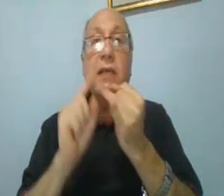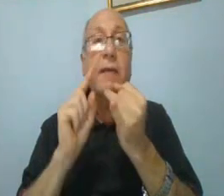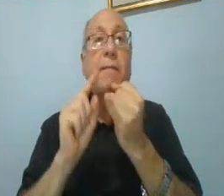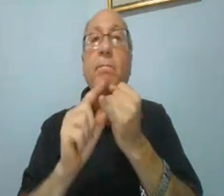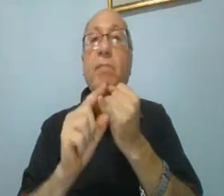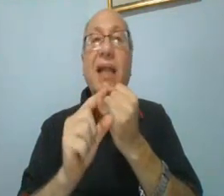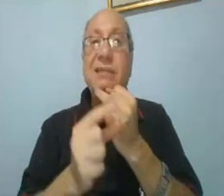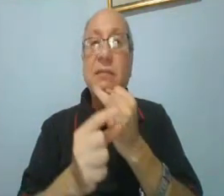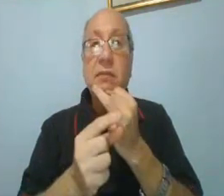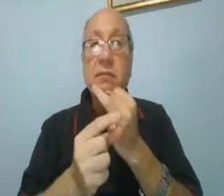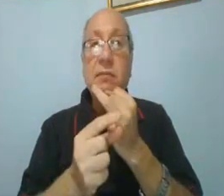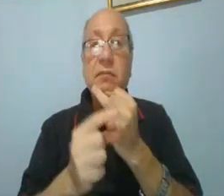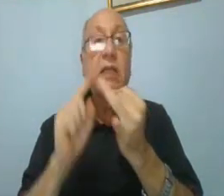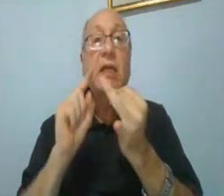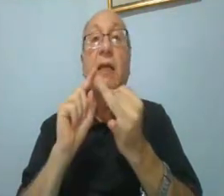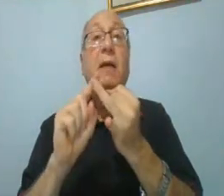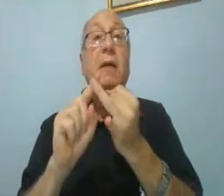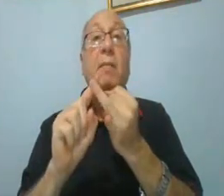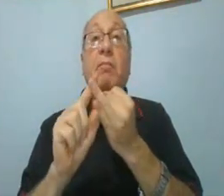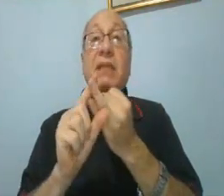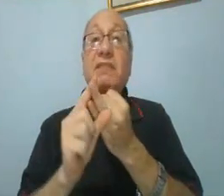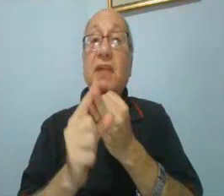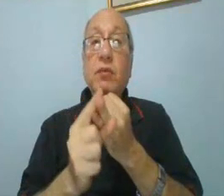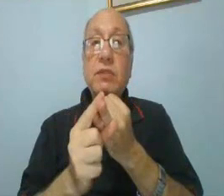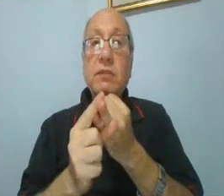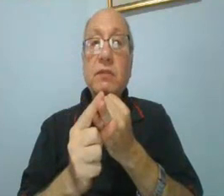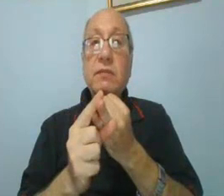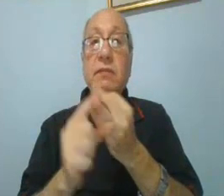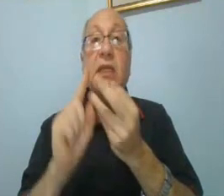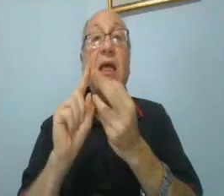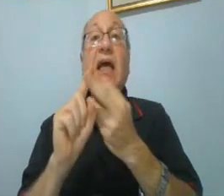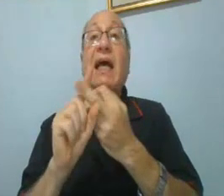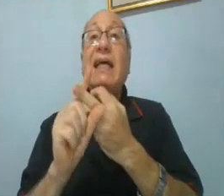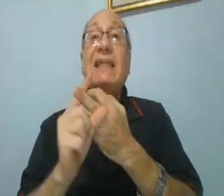with blood, body fluid,